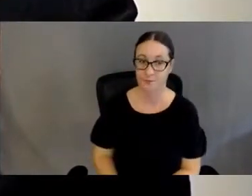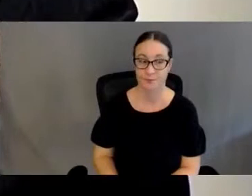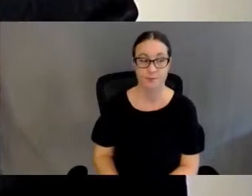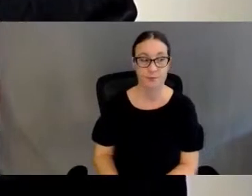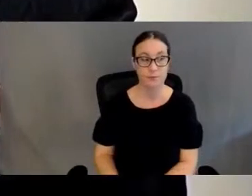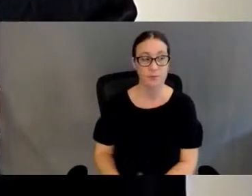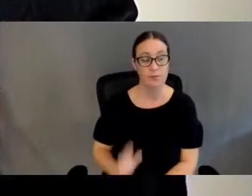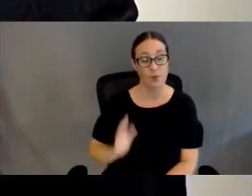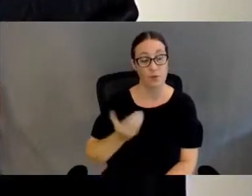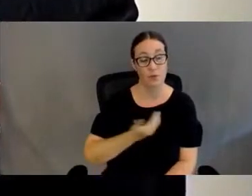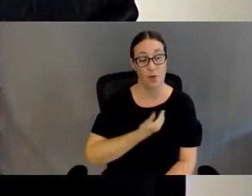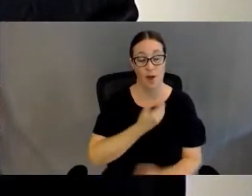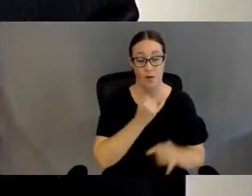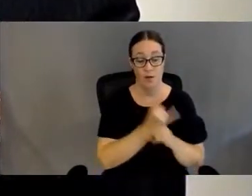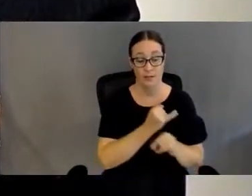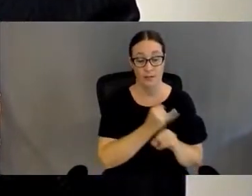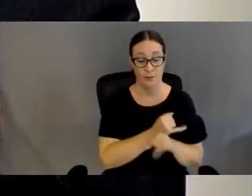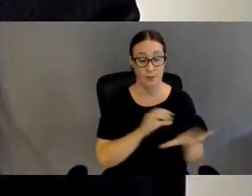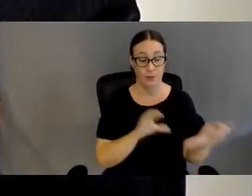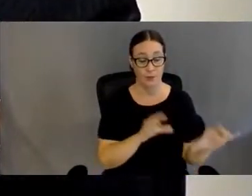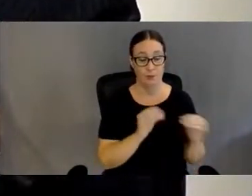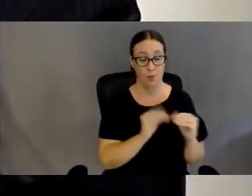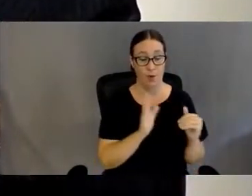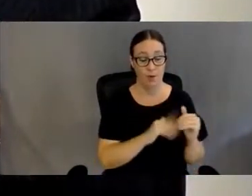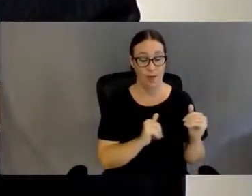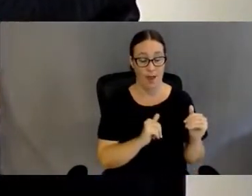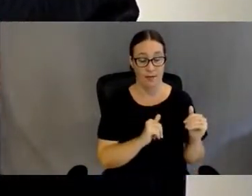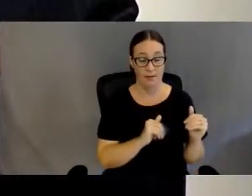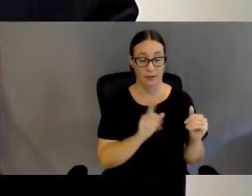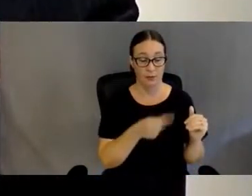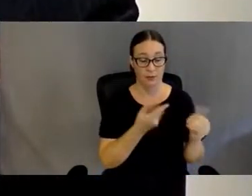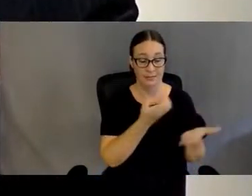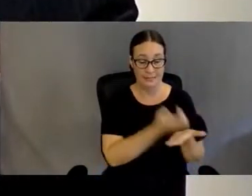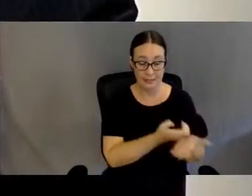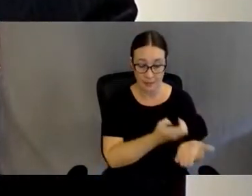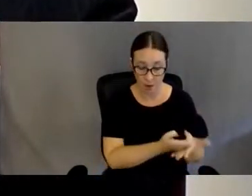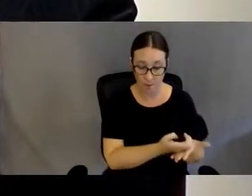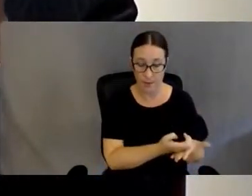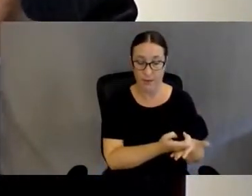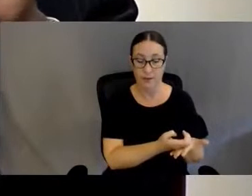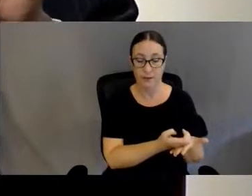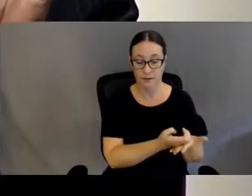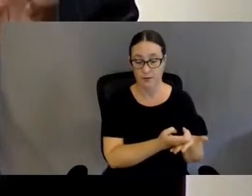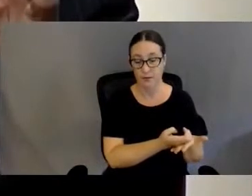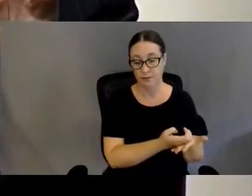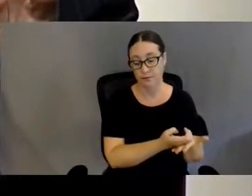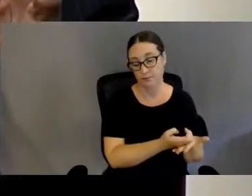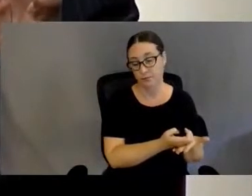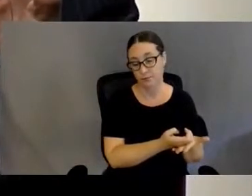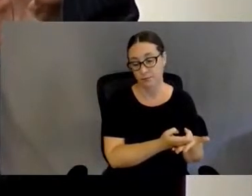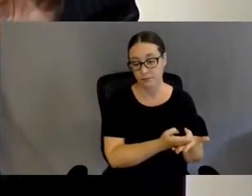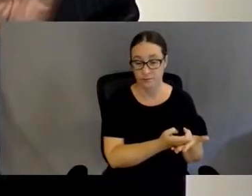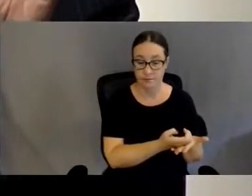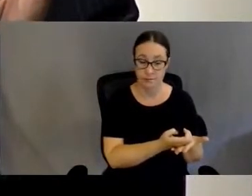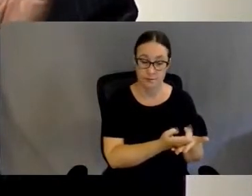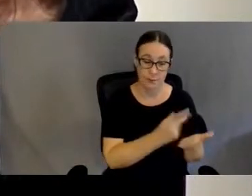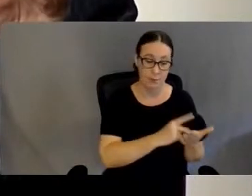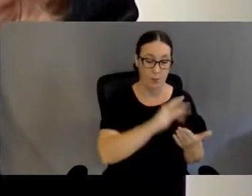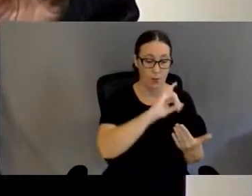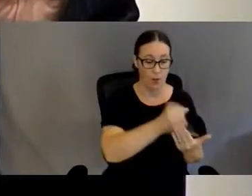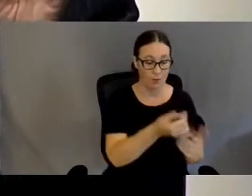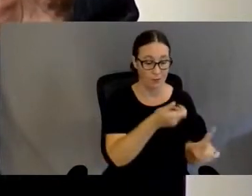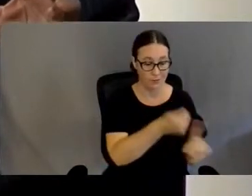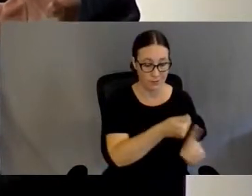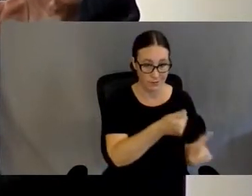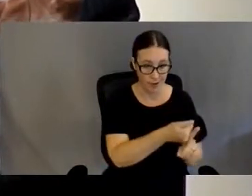institutions did beyond just the economics of the project itself,